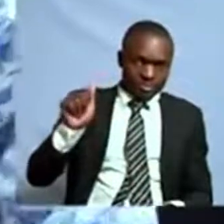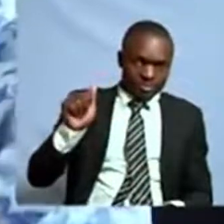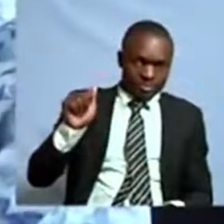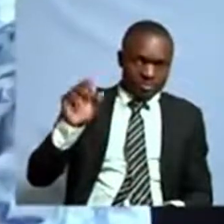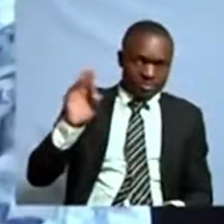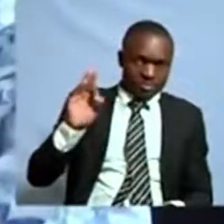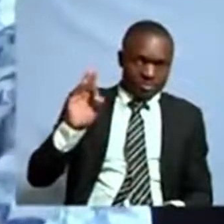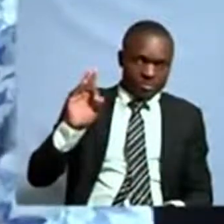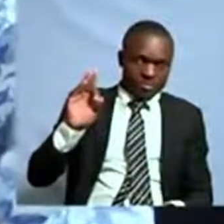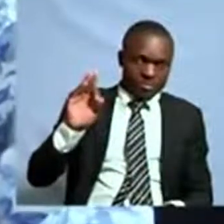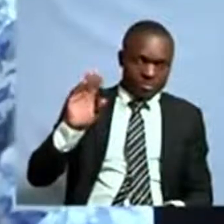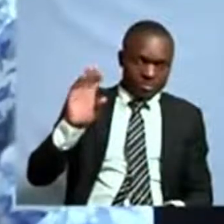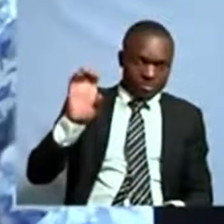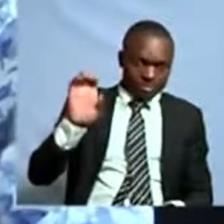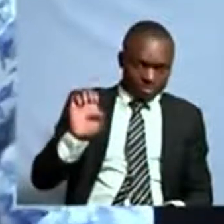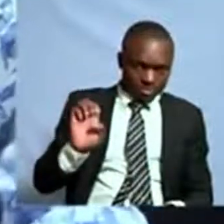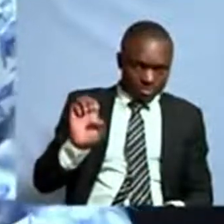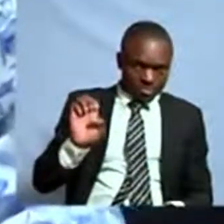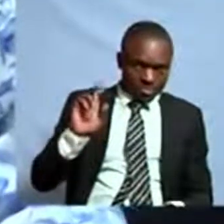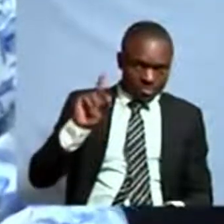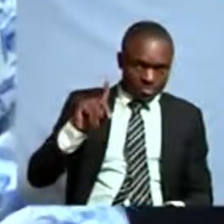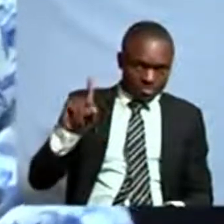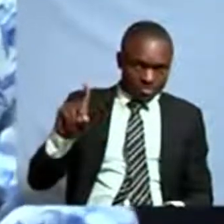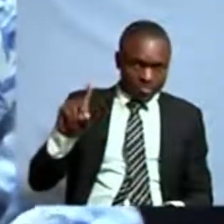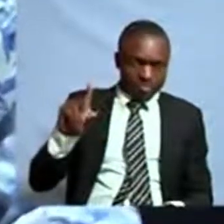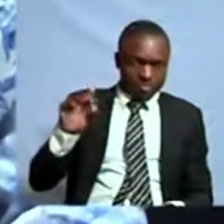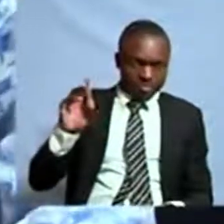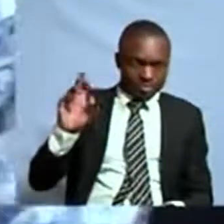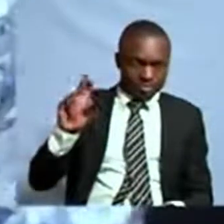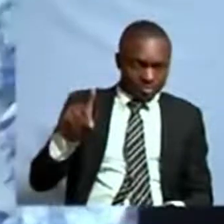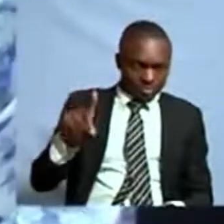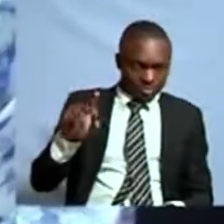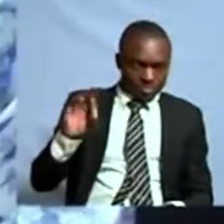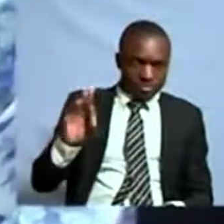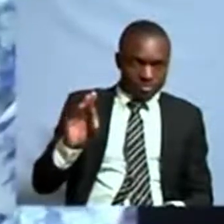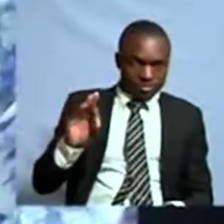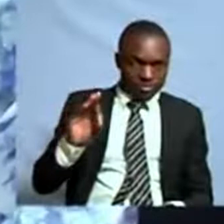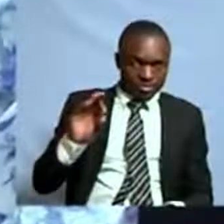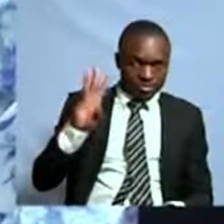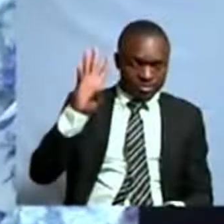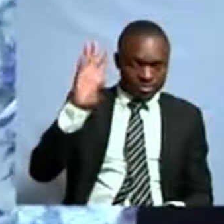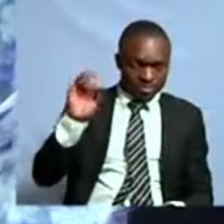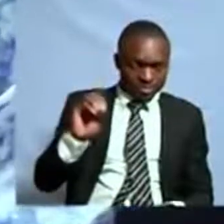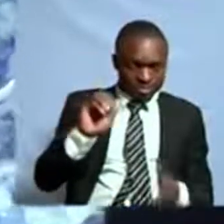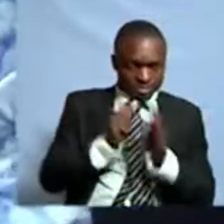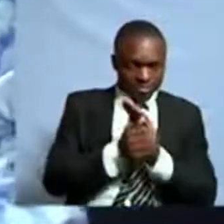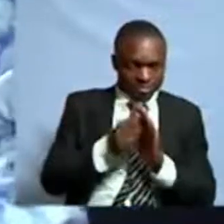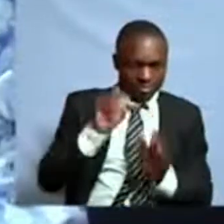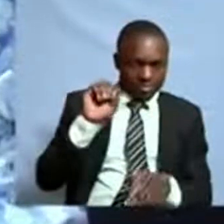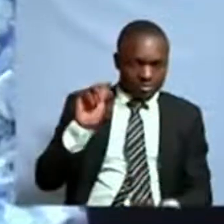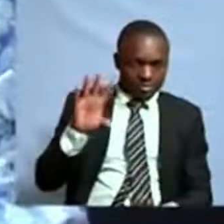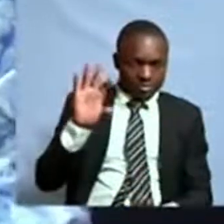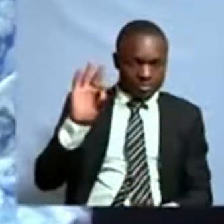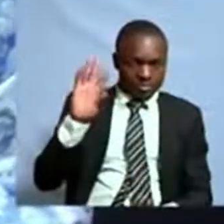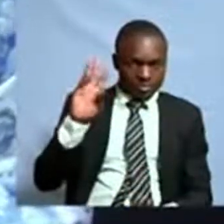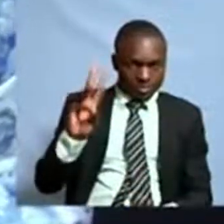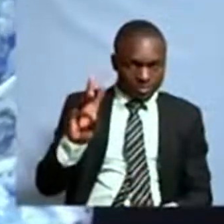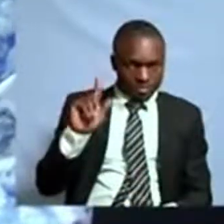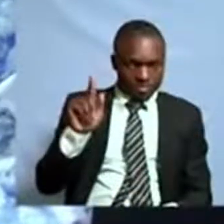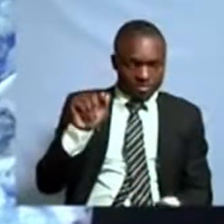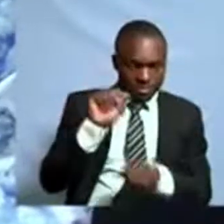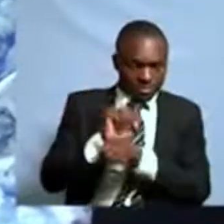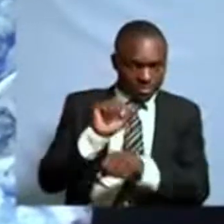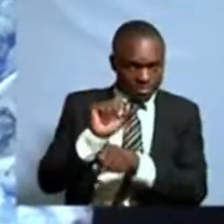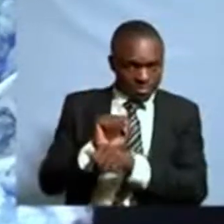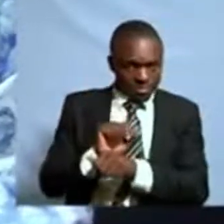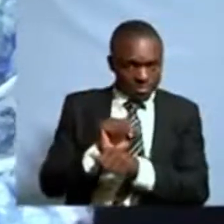what pensionable employment means. Under Act number 40 of 1996, pensionable employment is employment in respect